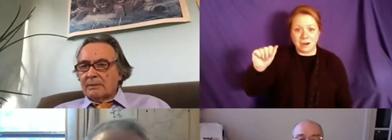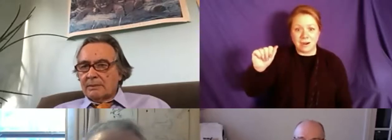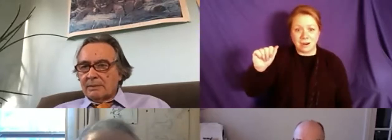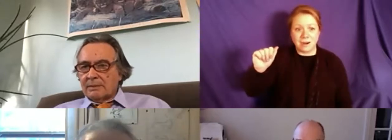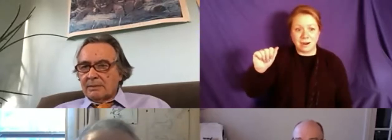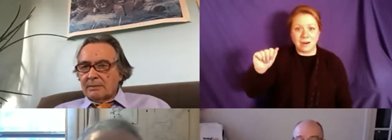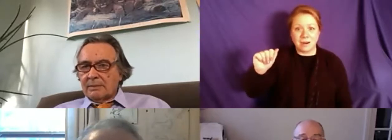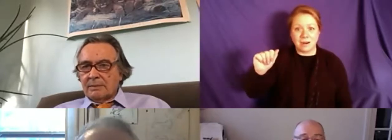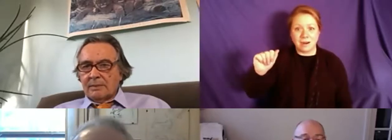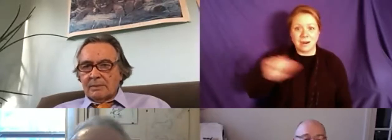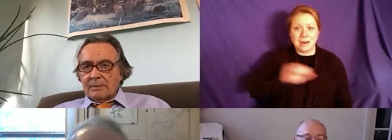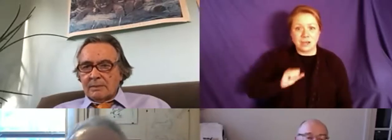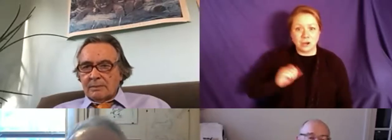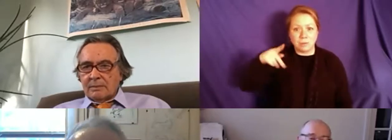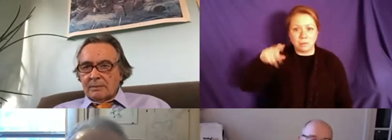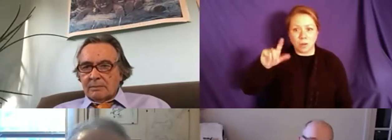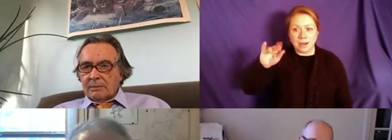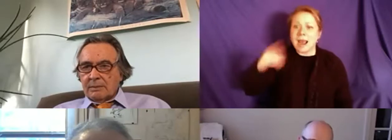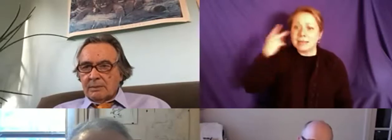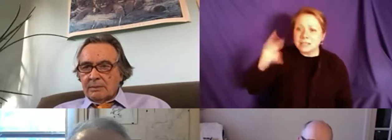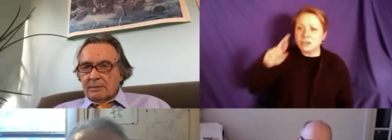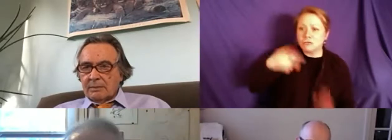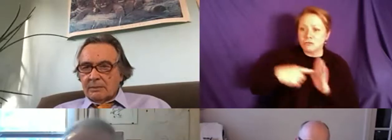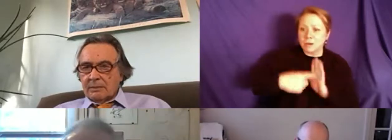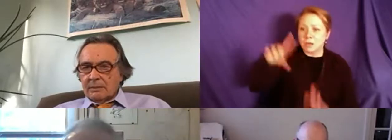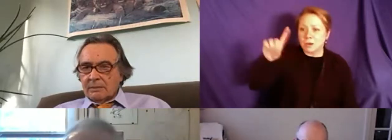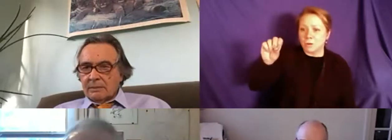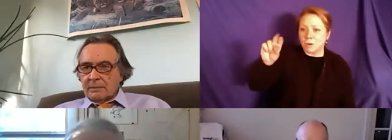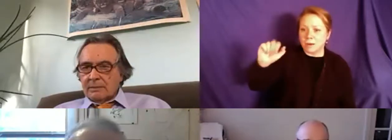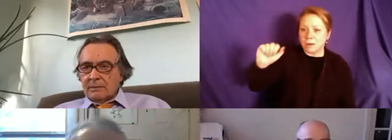I see also, I think that Representative Donahue has joined us.